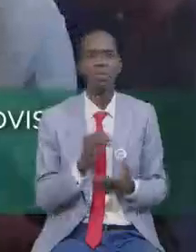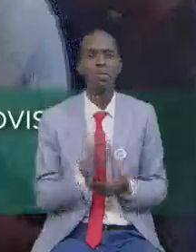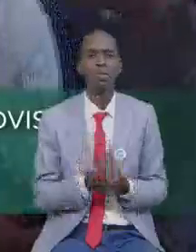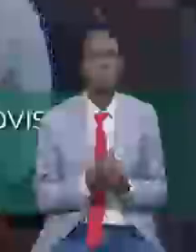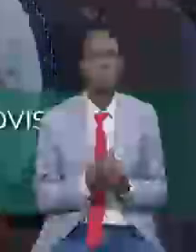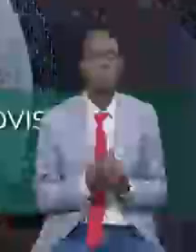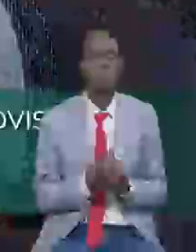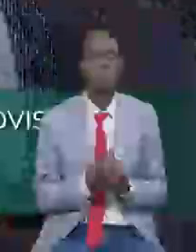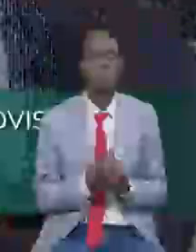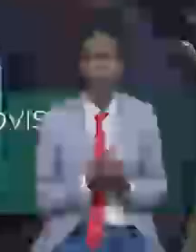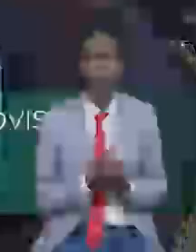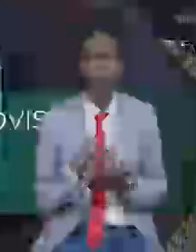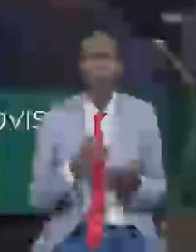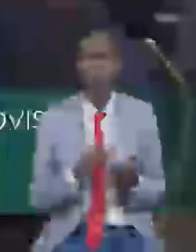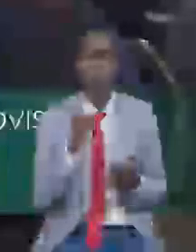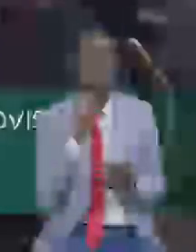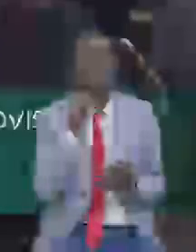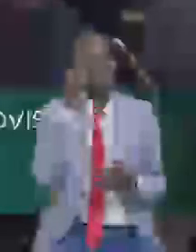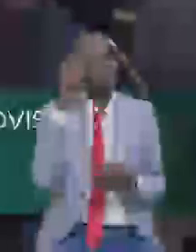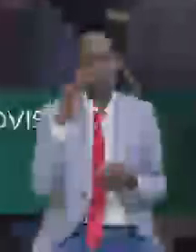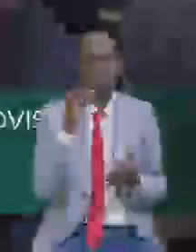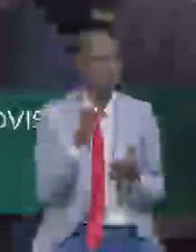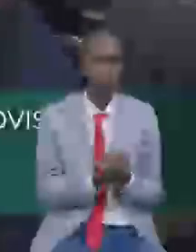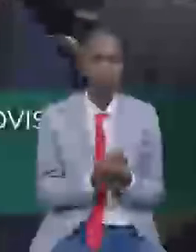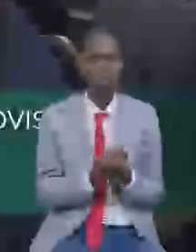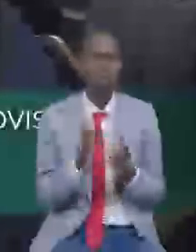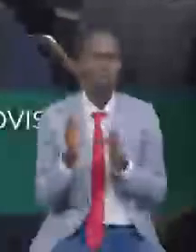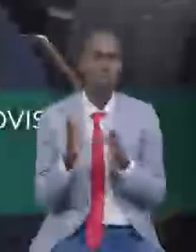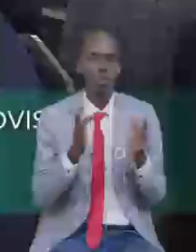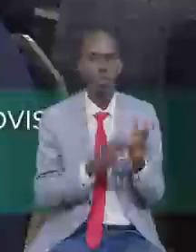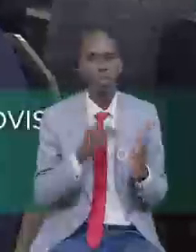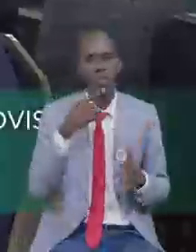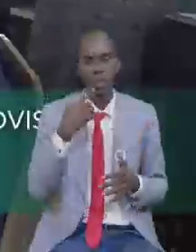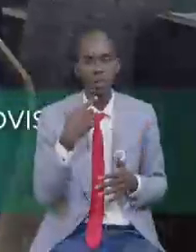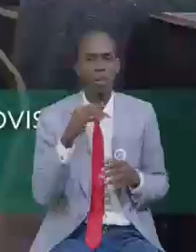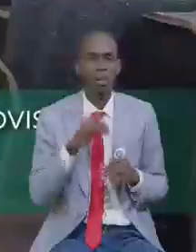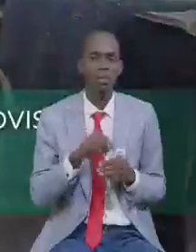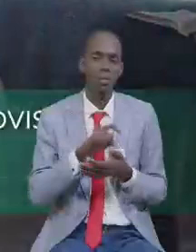the basis of that Jesus said in